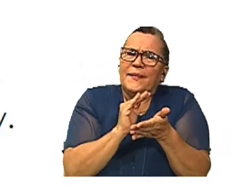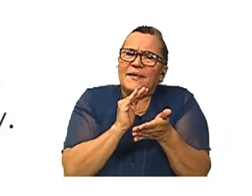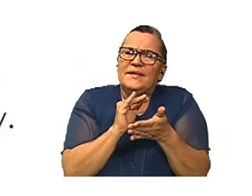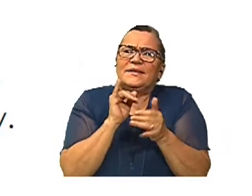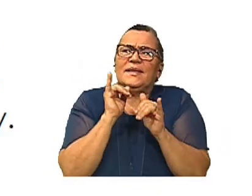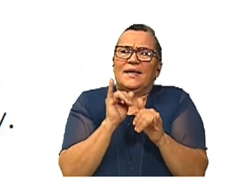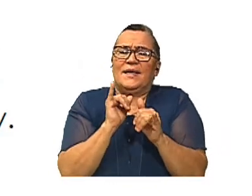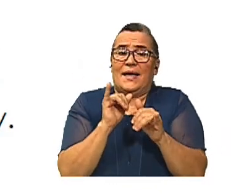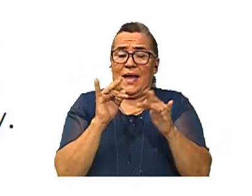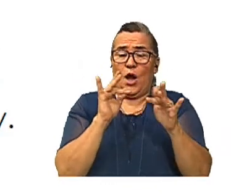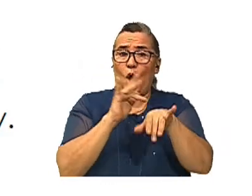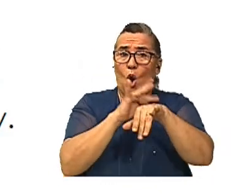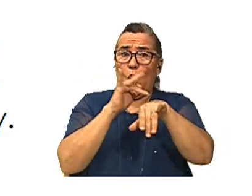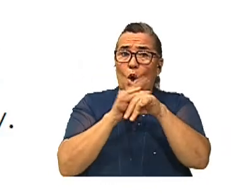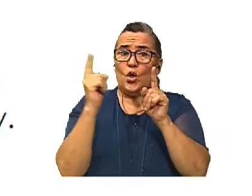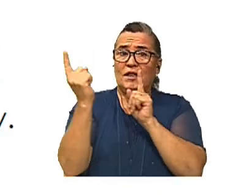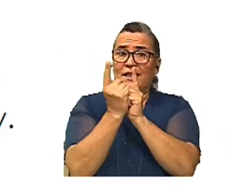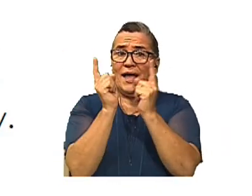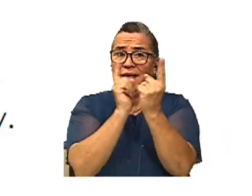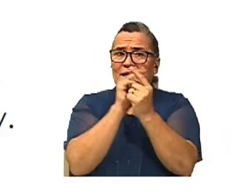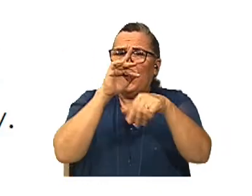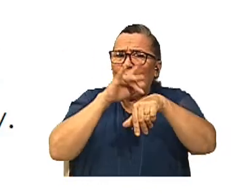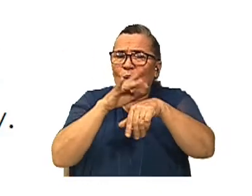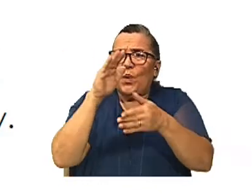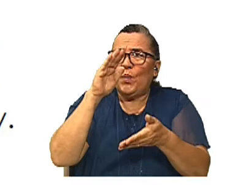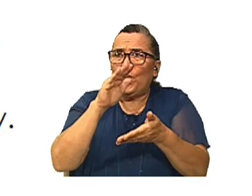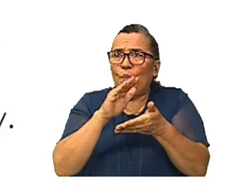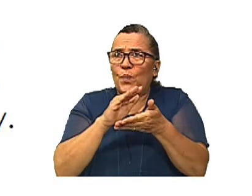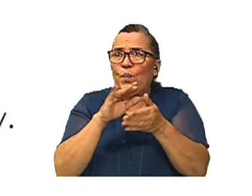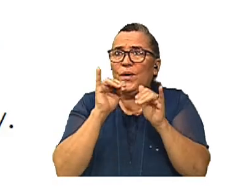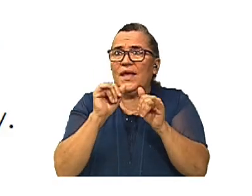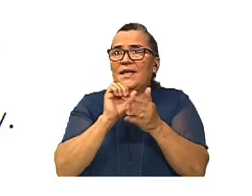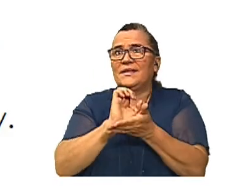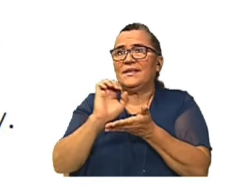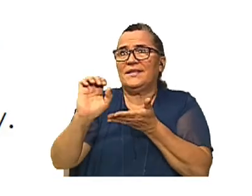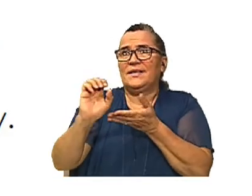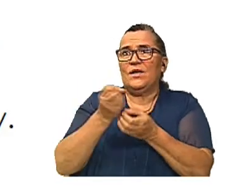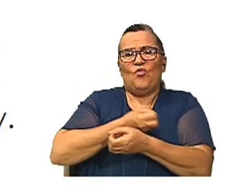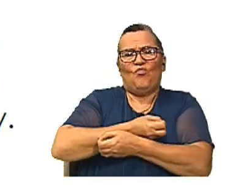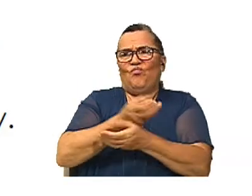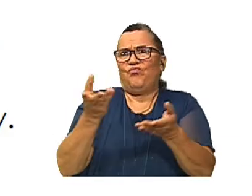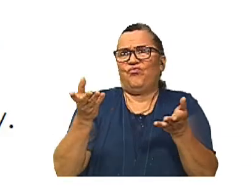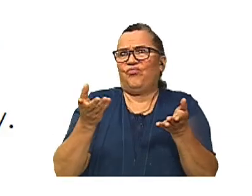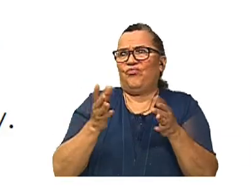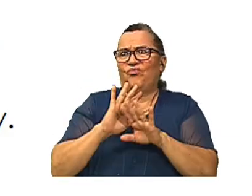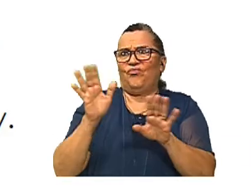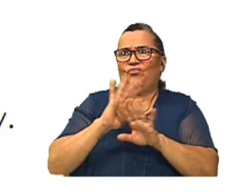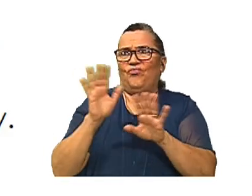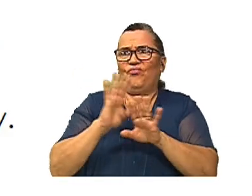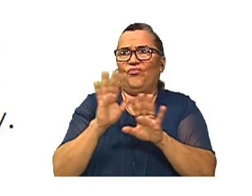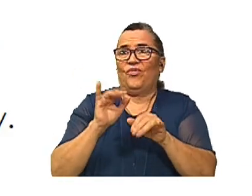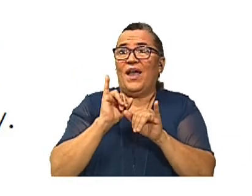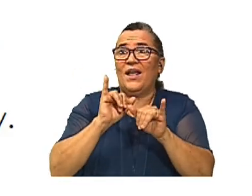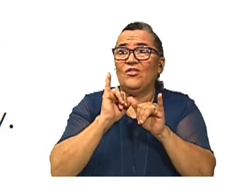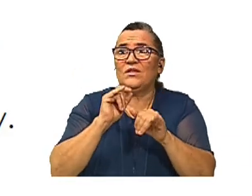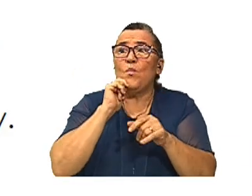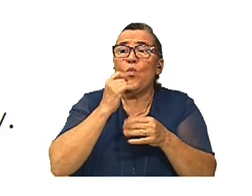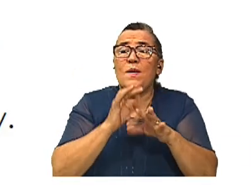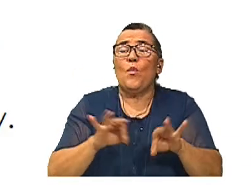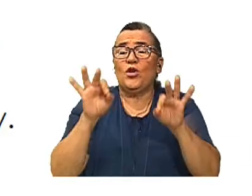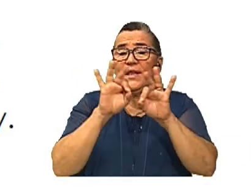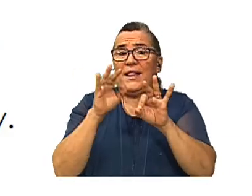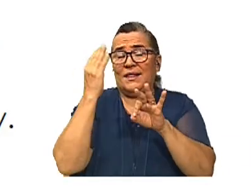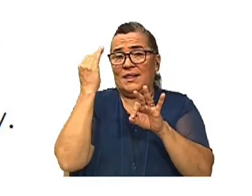from spreading, the shop has also put QR codes next to all products on display. This is super important